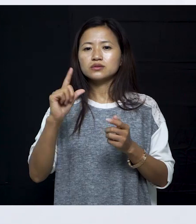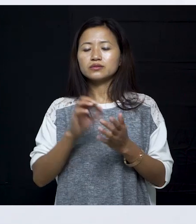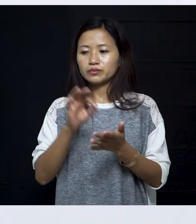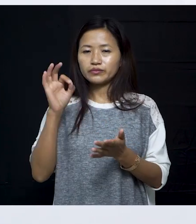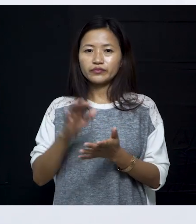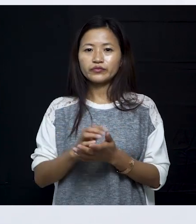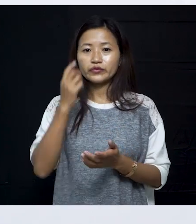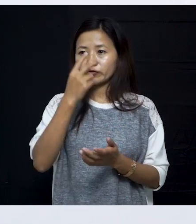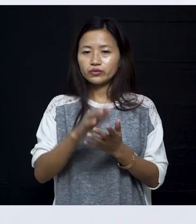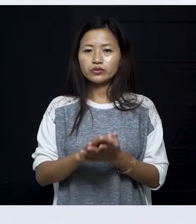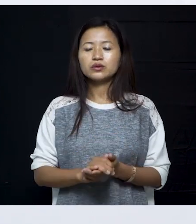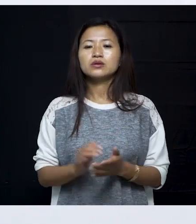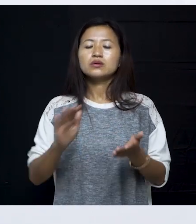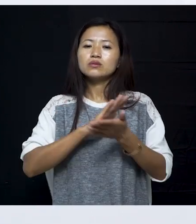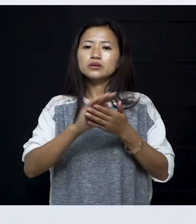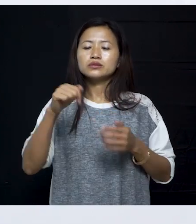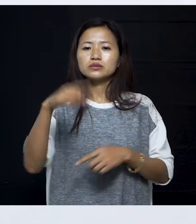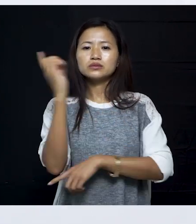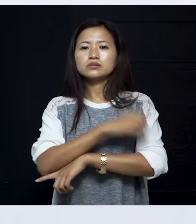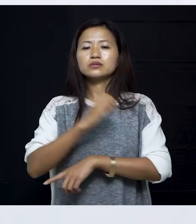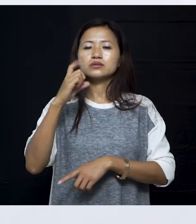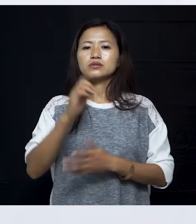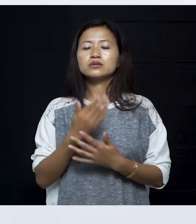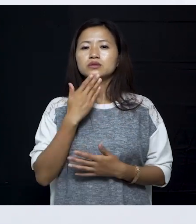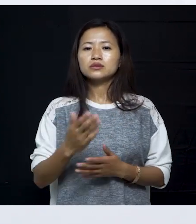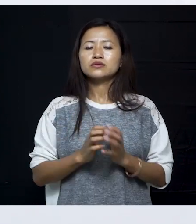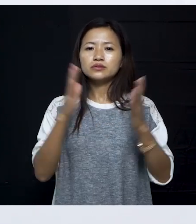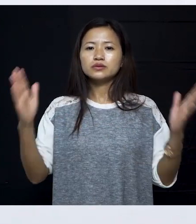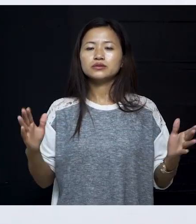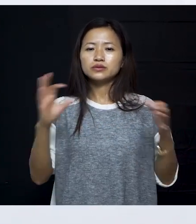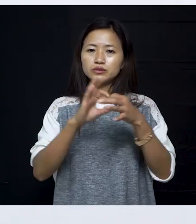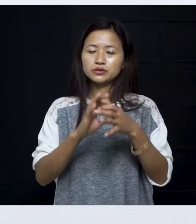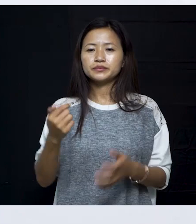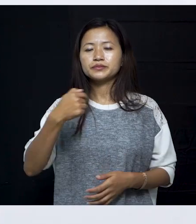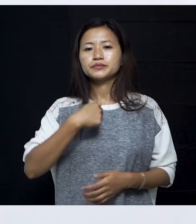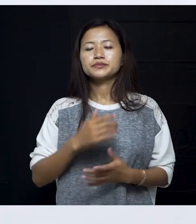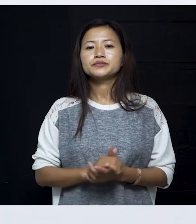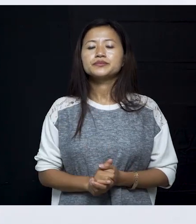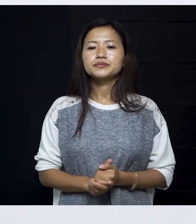So on that note, we would be winding up today's class. Thank you all very much for joining me.